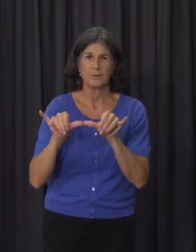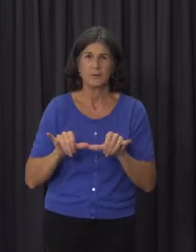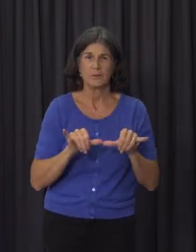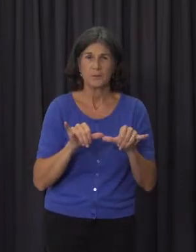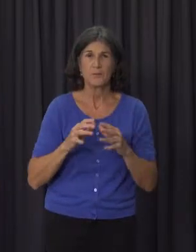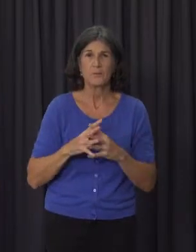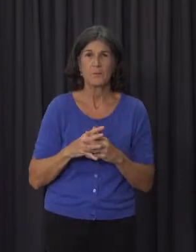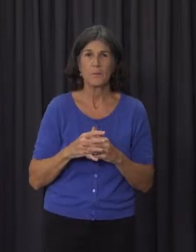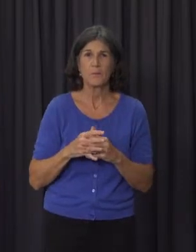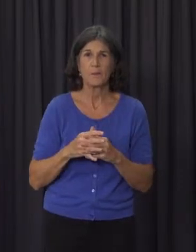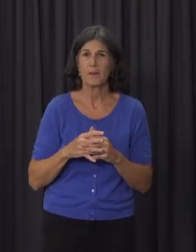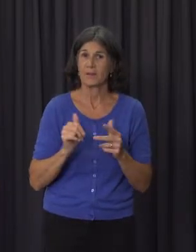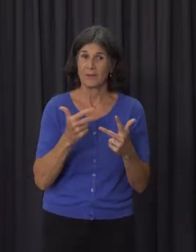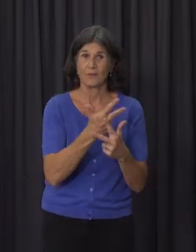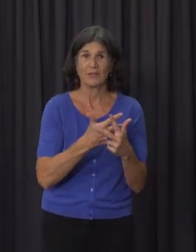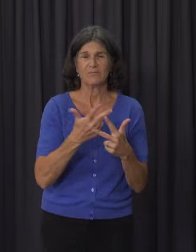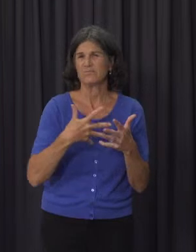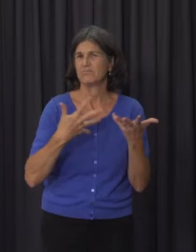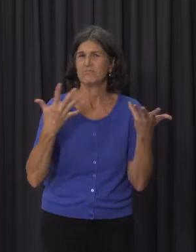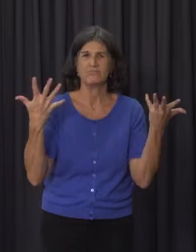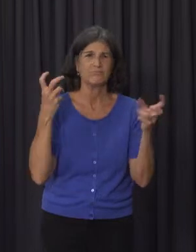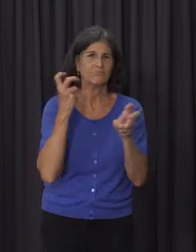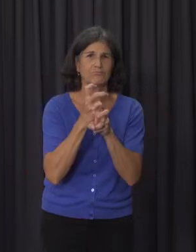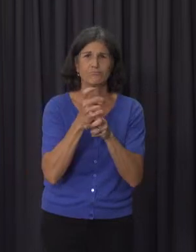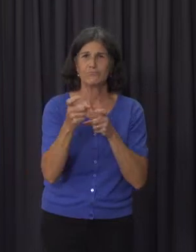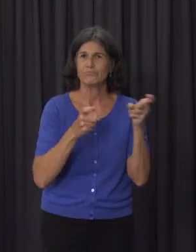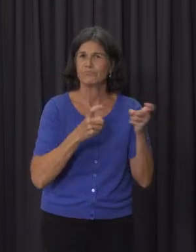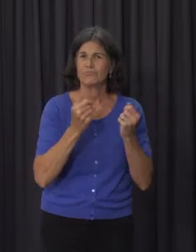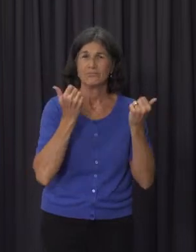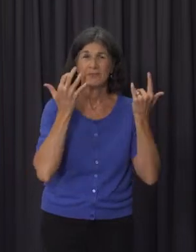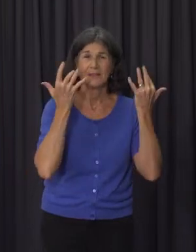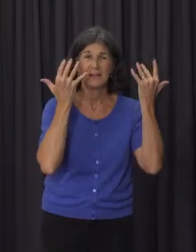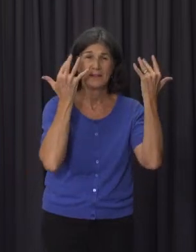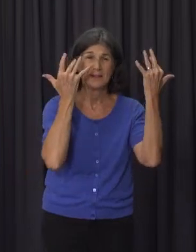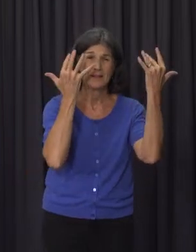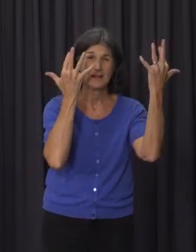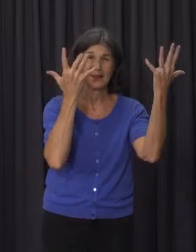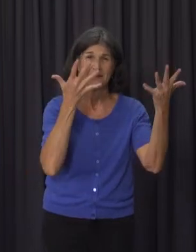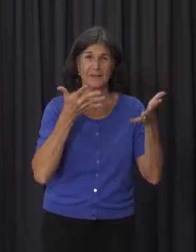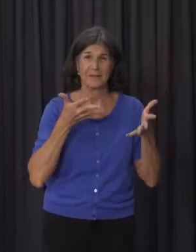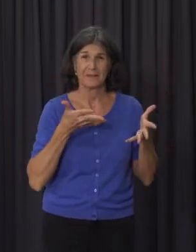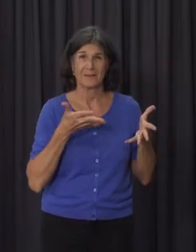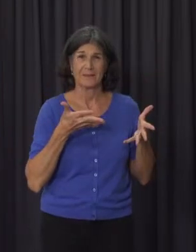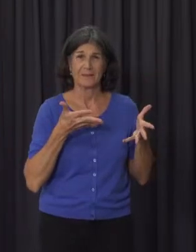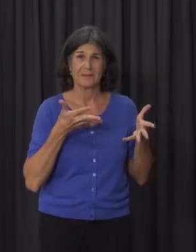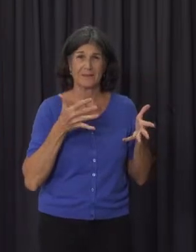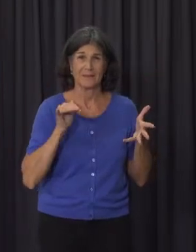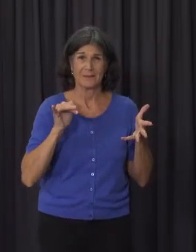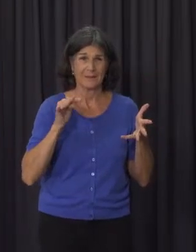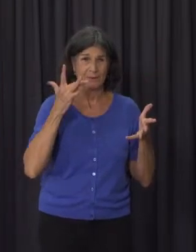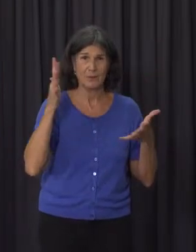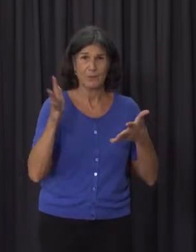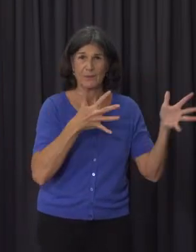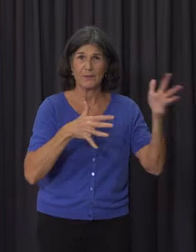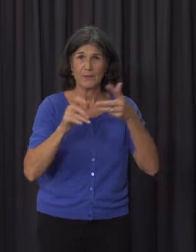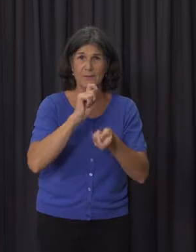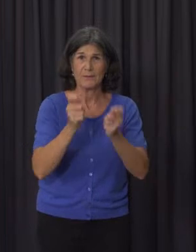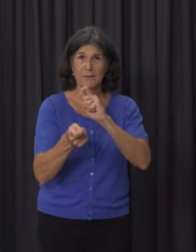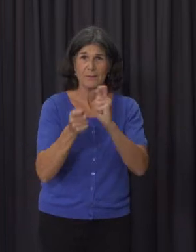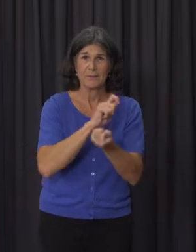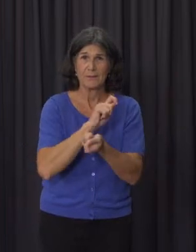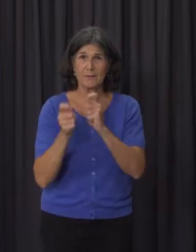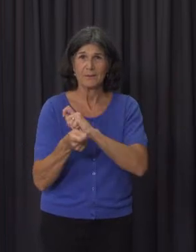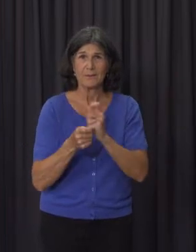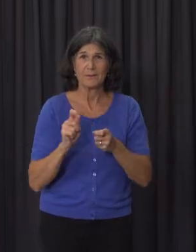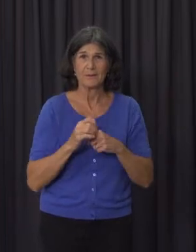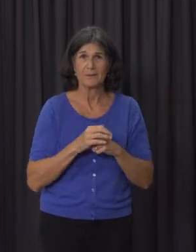area. I don't have details as to which direction the wind is blowing in that sector specifically, but if you want to connect with us